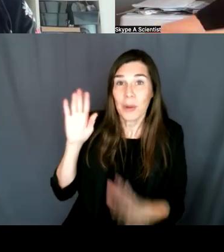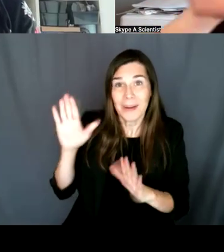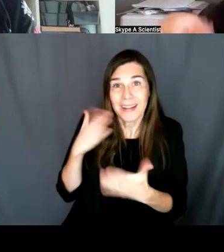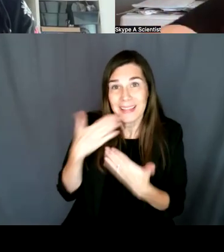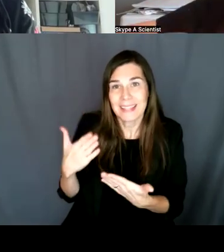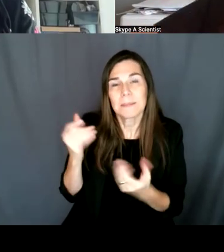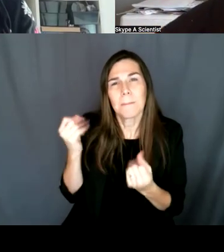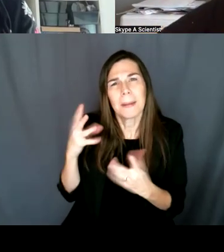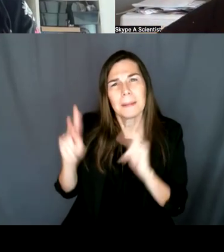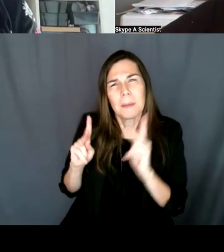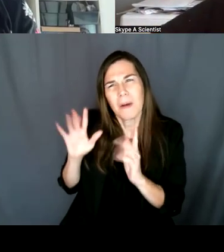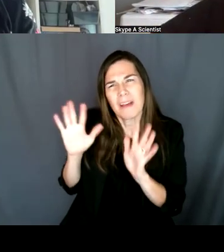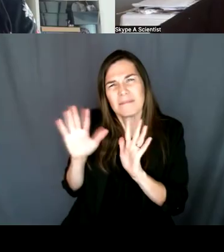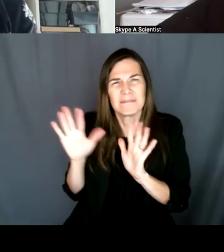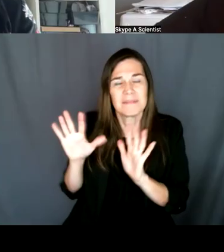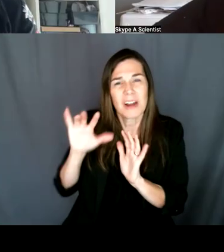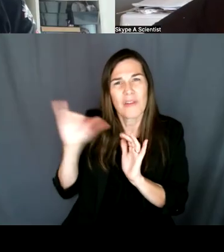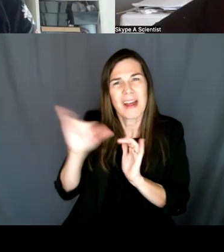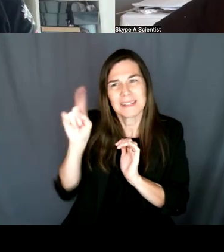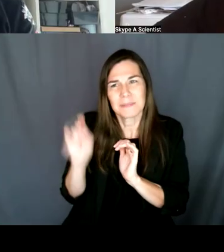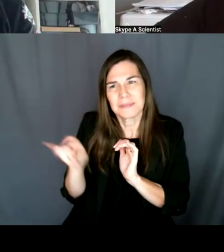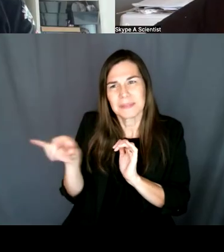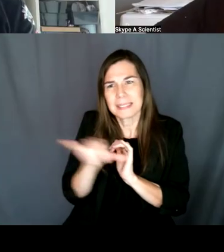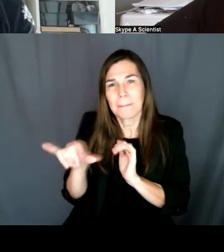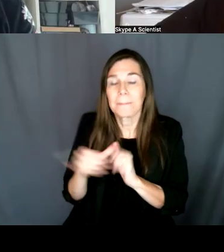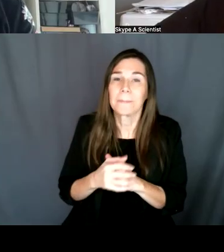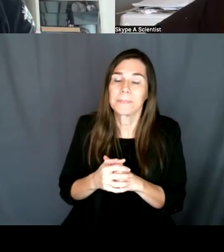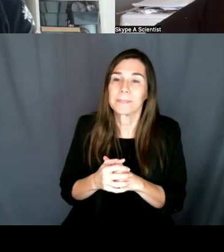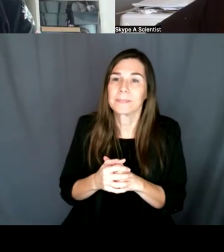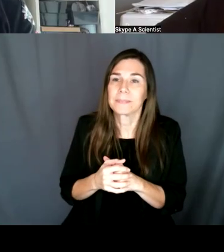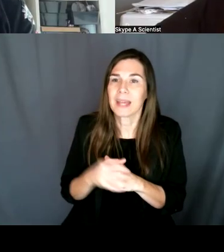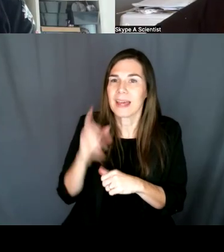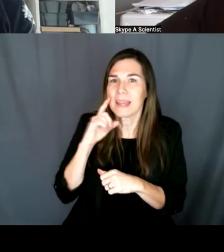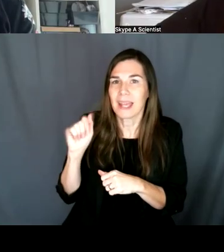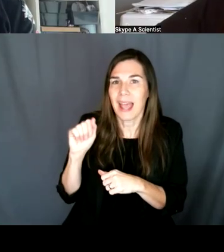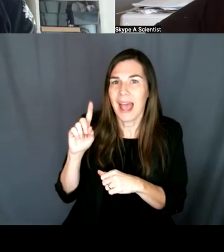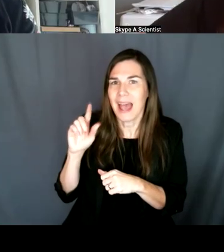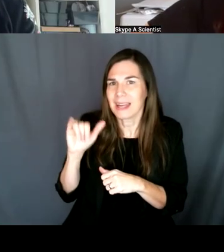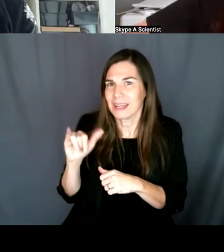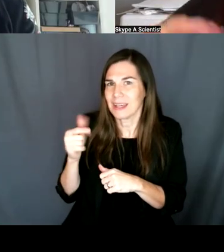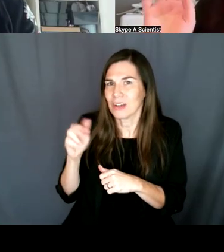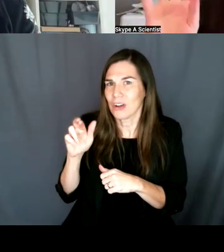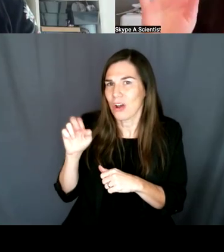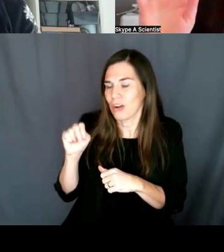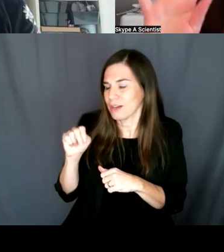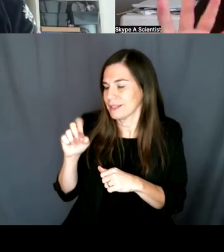of asking around the same question, including Addie from Garden Spot. I think elementary. There might be a Garden Spot middle as well.